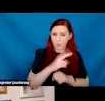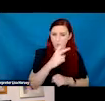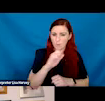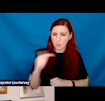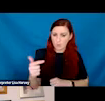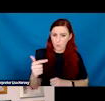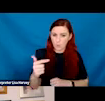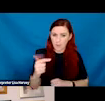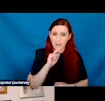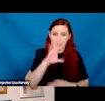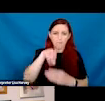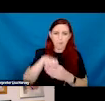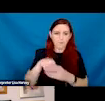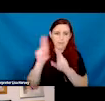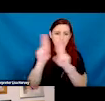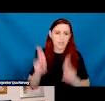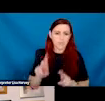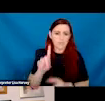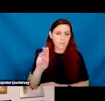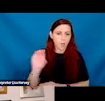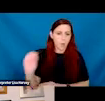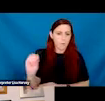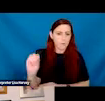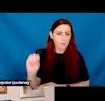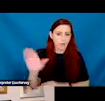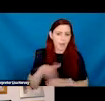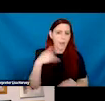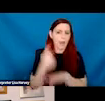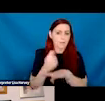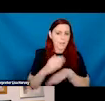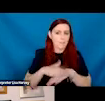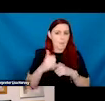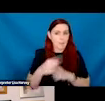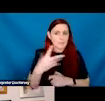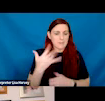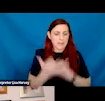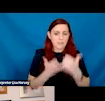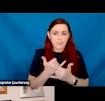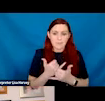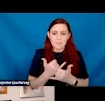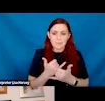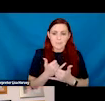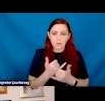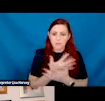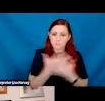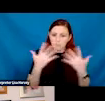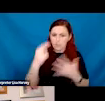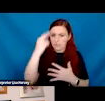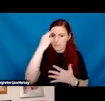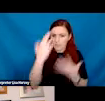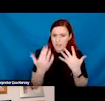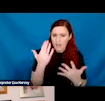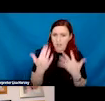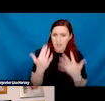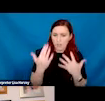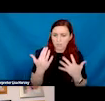in the international disabled people's movement for well over 25 years. I have a deep understanding of how essential it is to